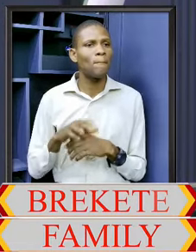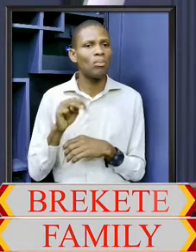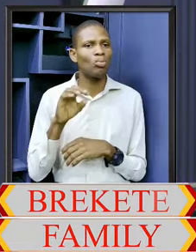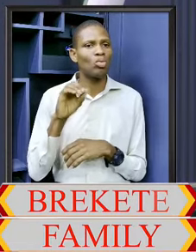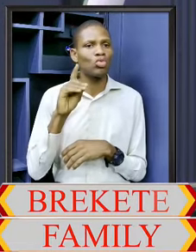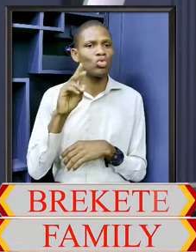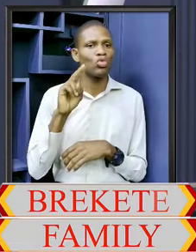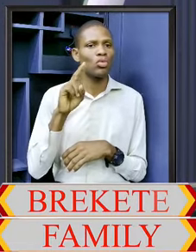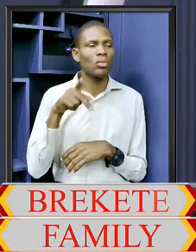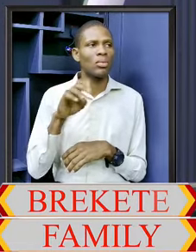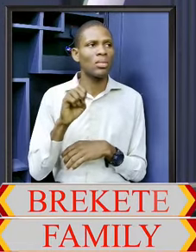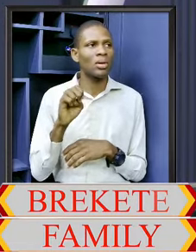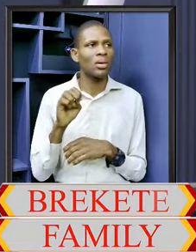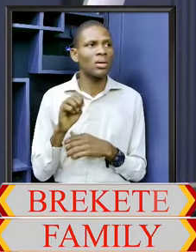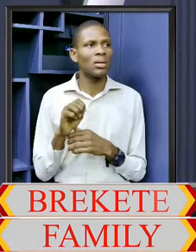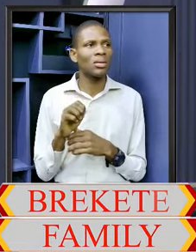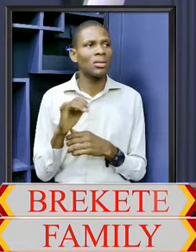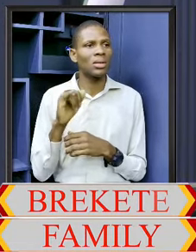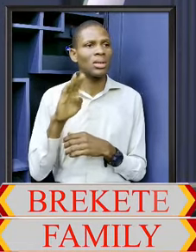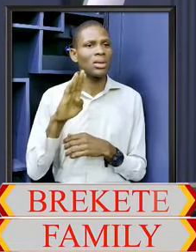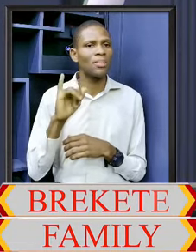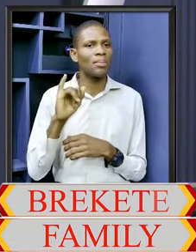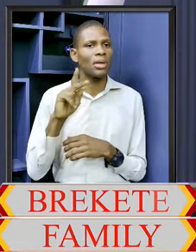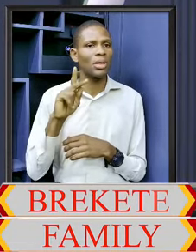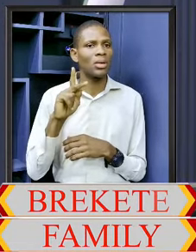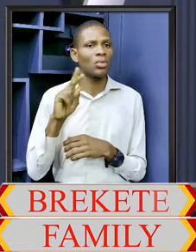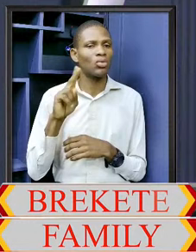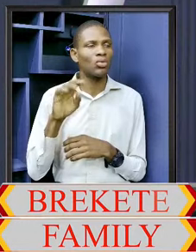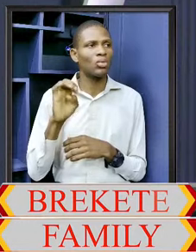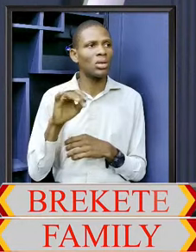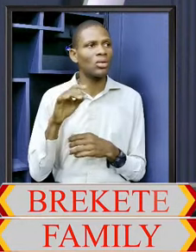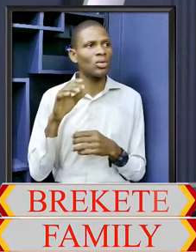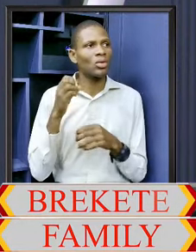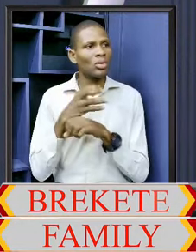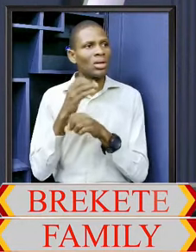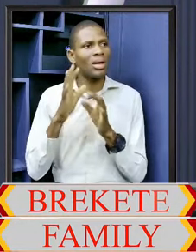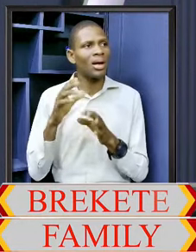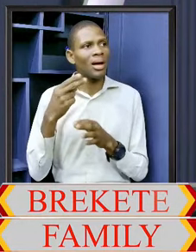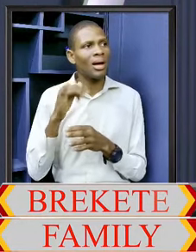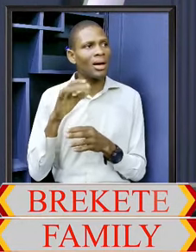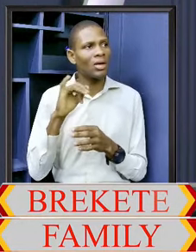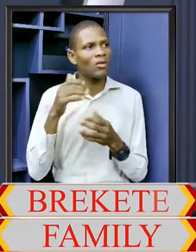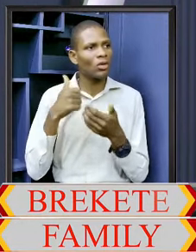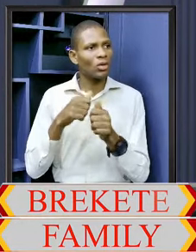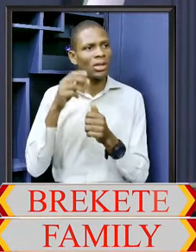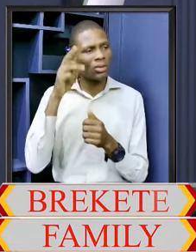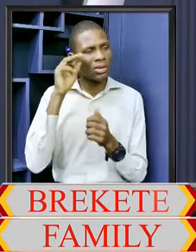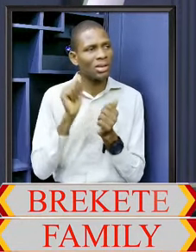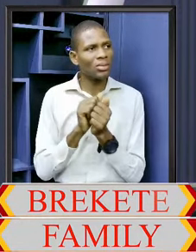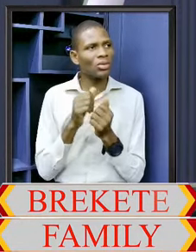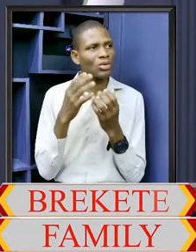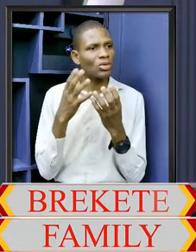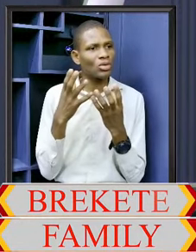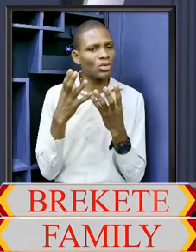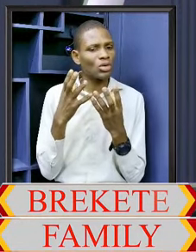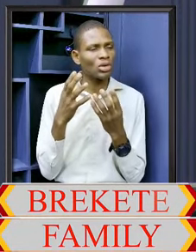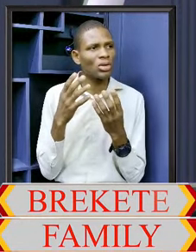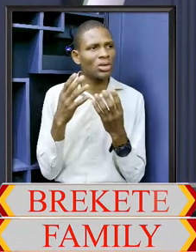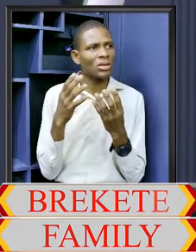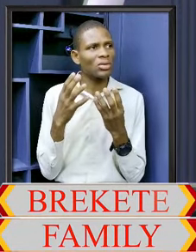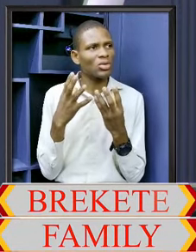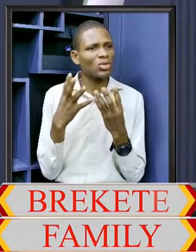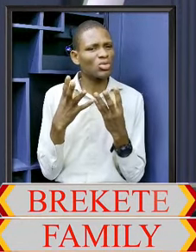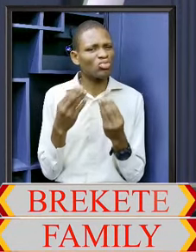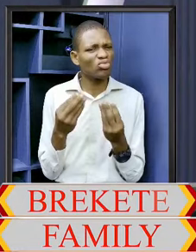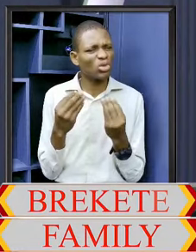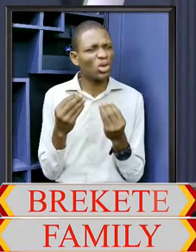Modupe Ibikunle, he say, Consultant Ike, are you following with him soft hand? Are you